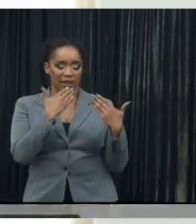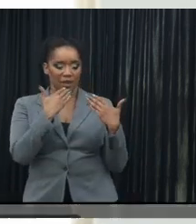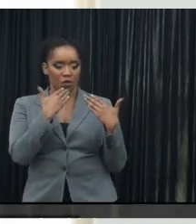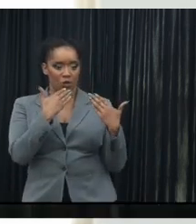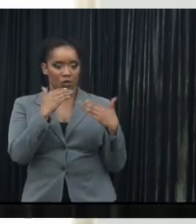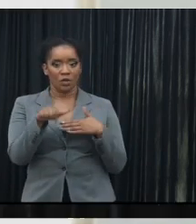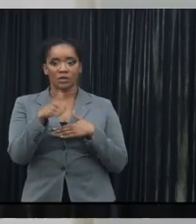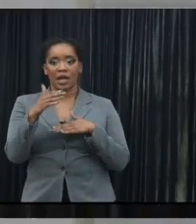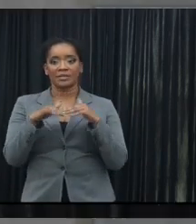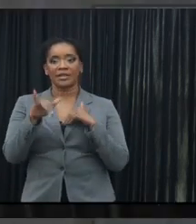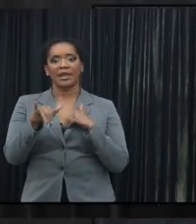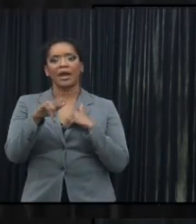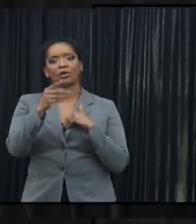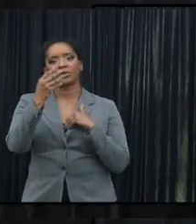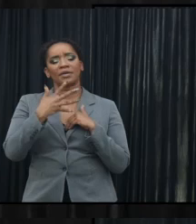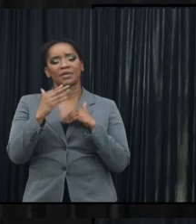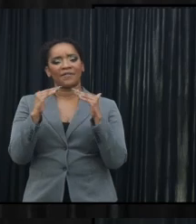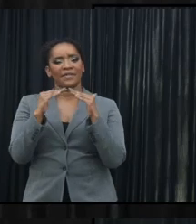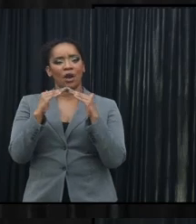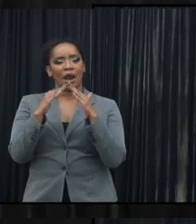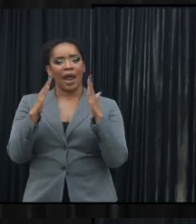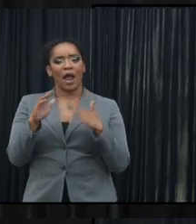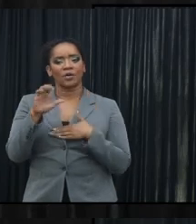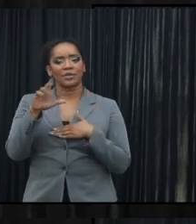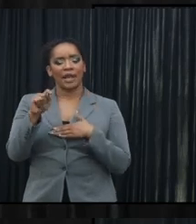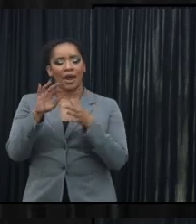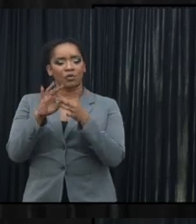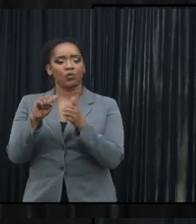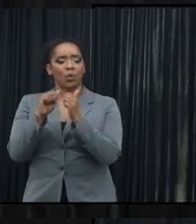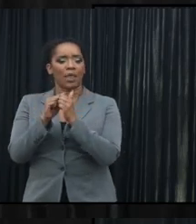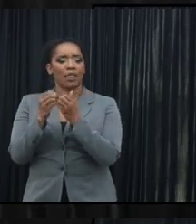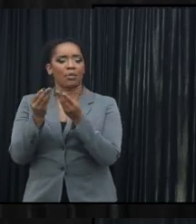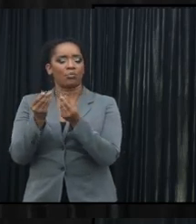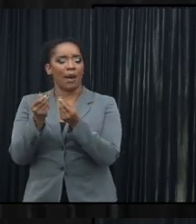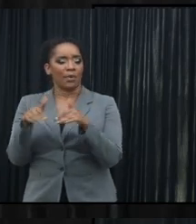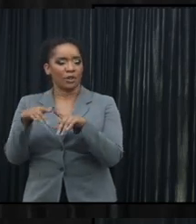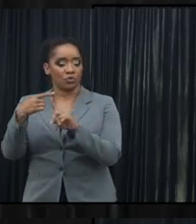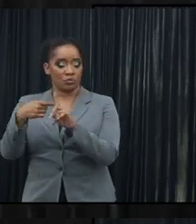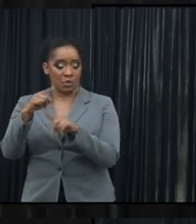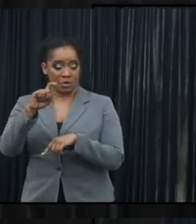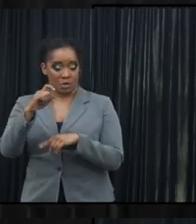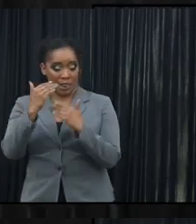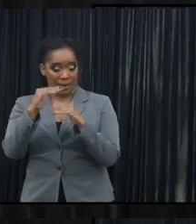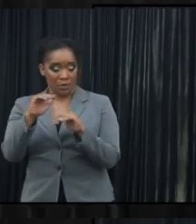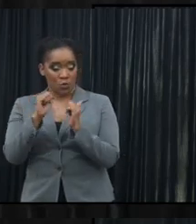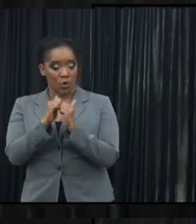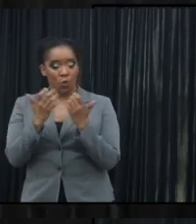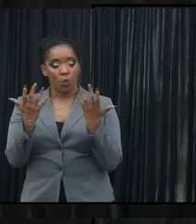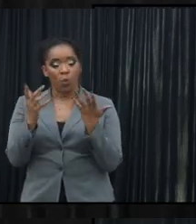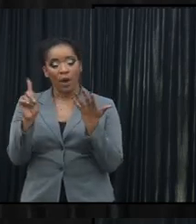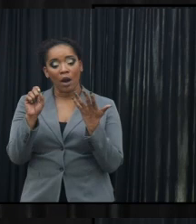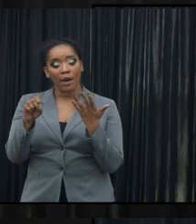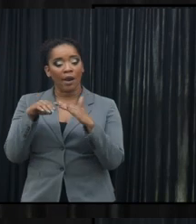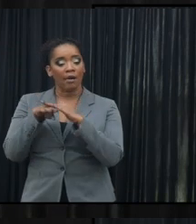us under the Fair Housing Act, with respect to rental properties, are there limitations to where an assistance animal could go? Are they